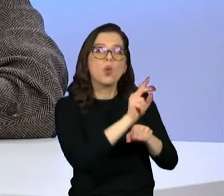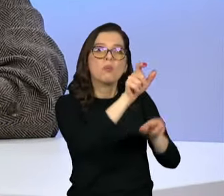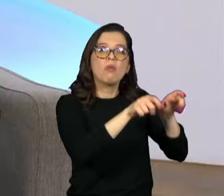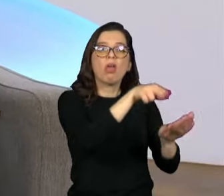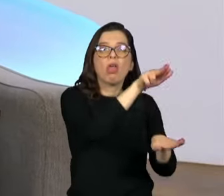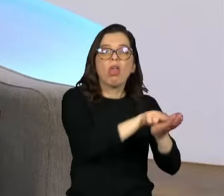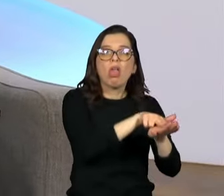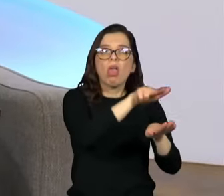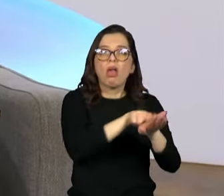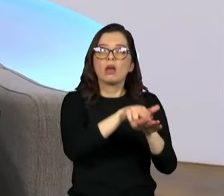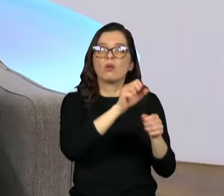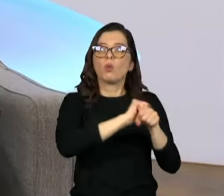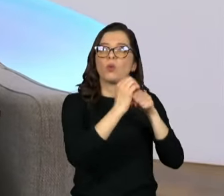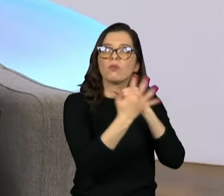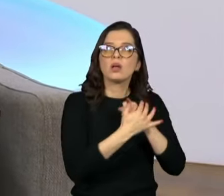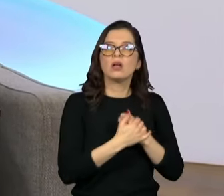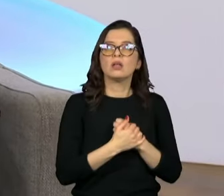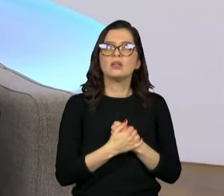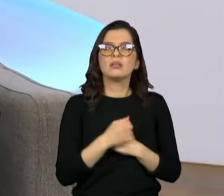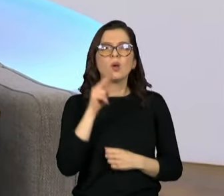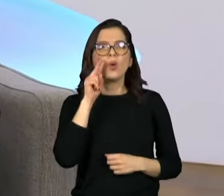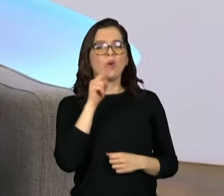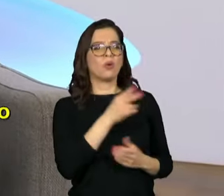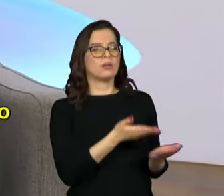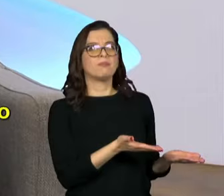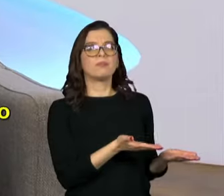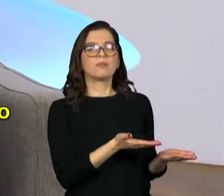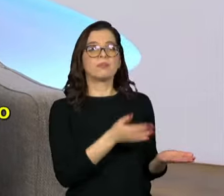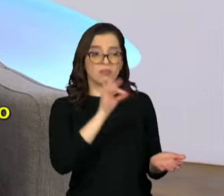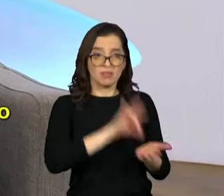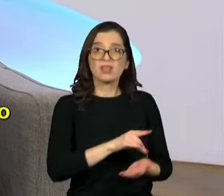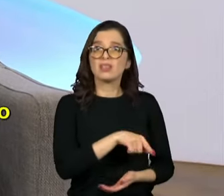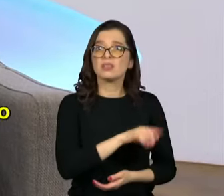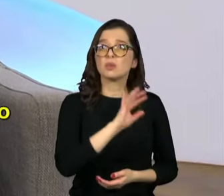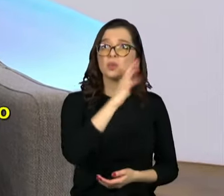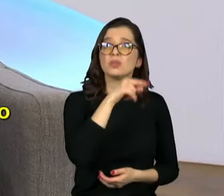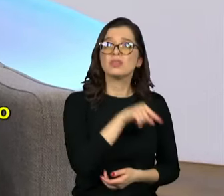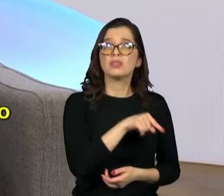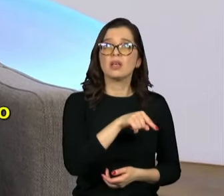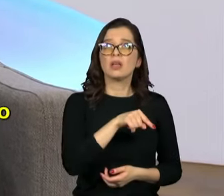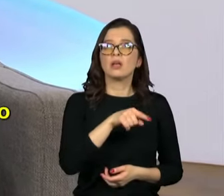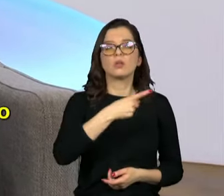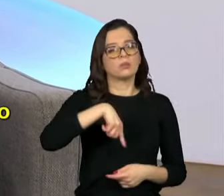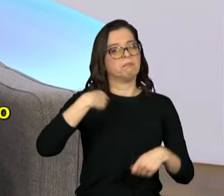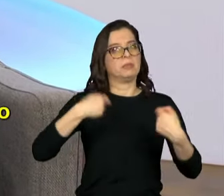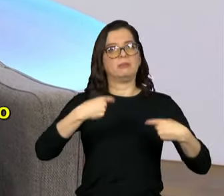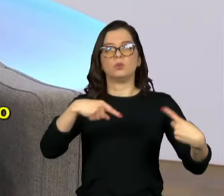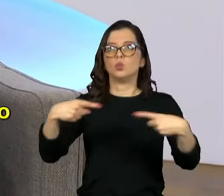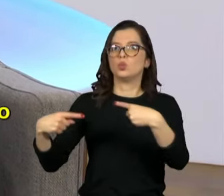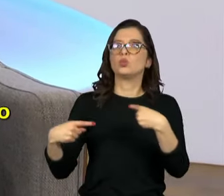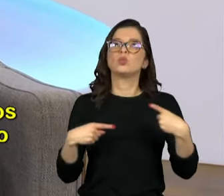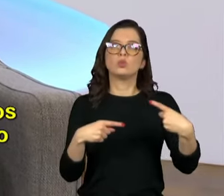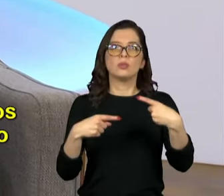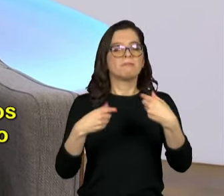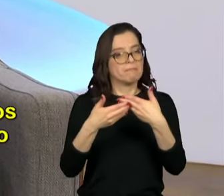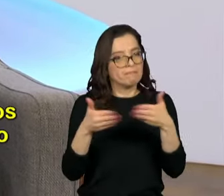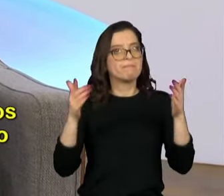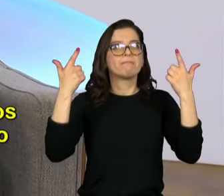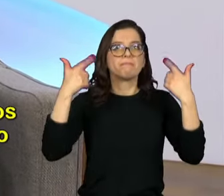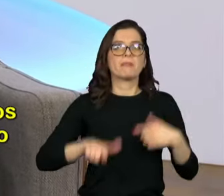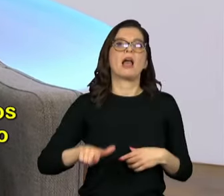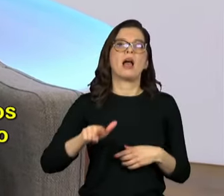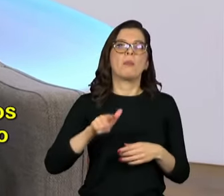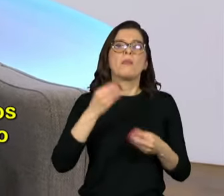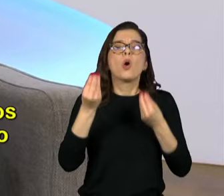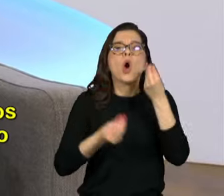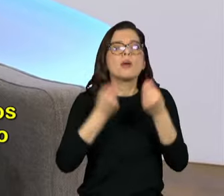very few people believe that. So what that suggests to me is that we need a broader public debate about what counts as a